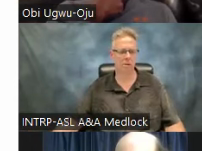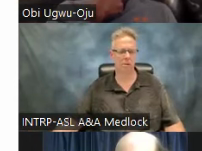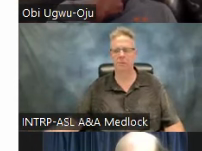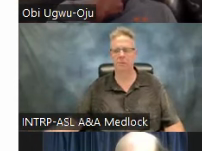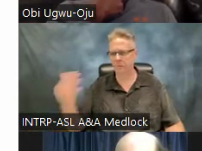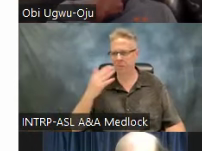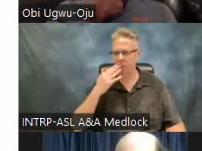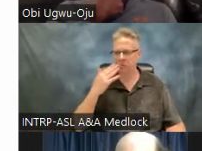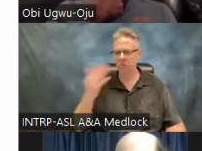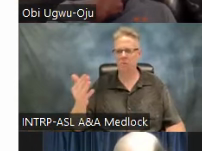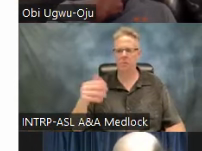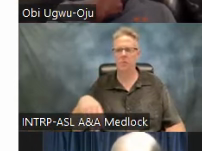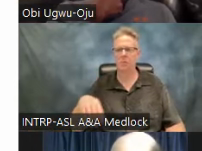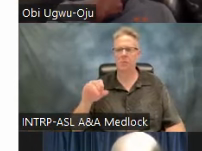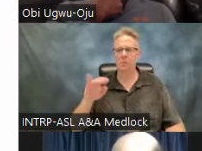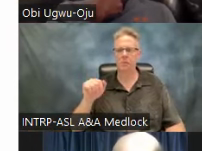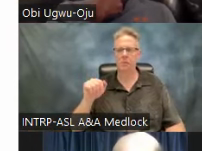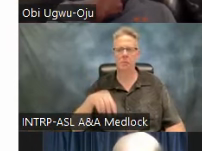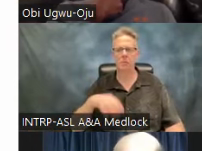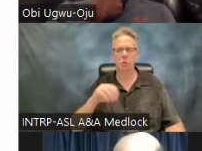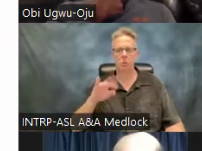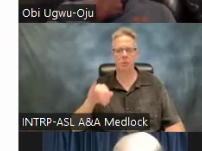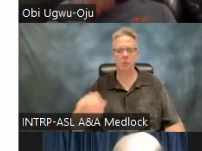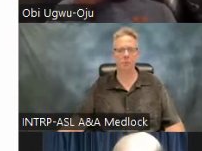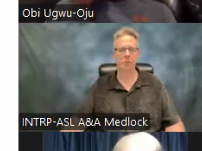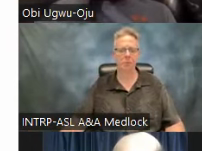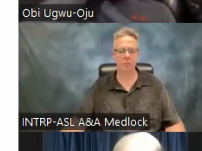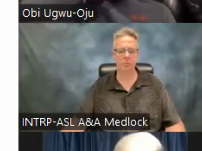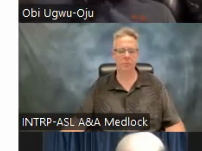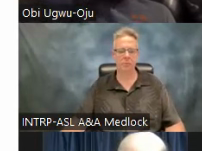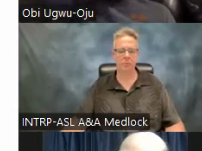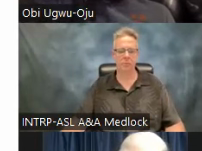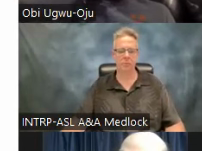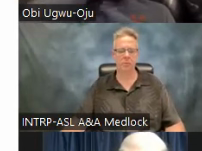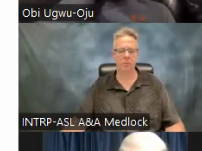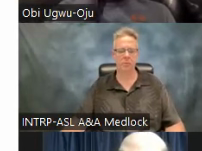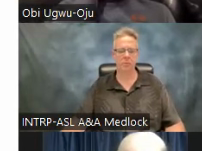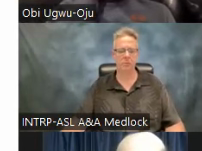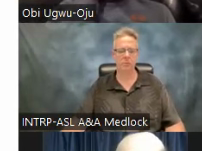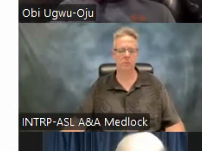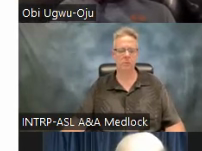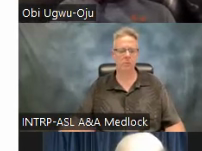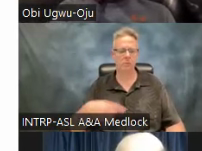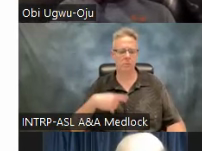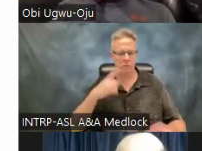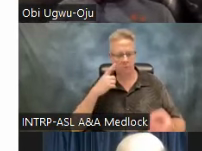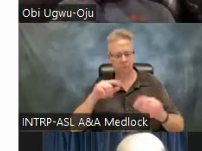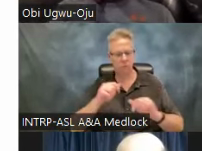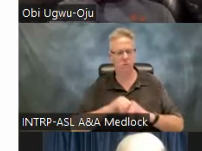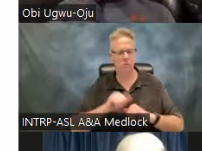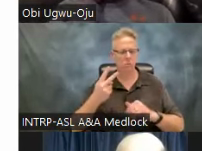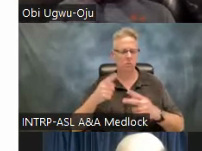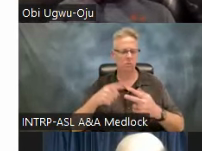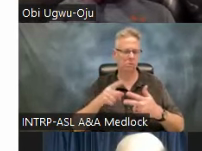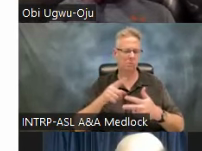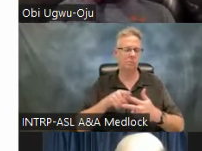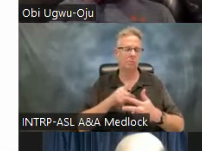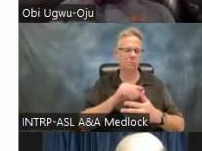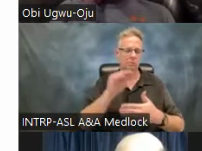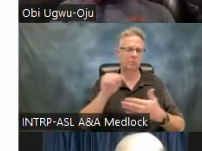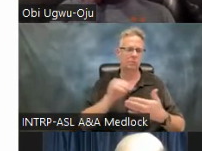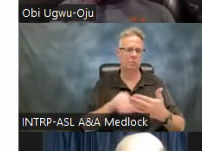Thank you, Commissioner Sima. Co-Chair Obi? No, I just wanted to agree with the previous three commissioners. Adding it to section